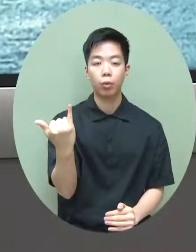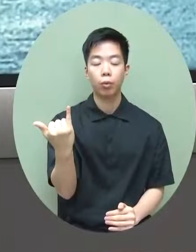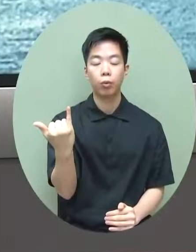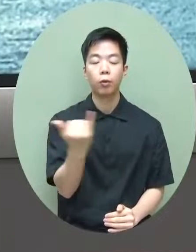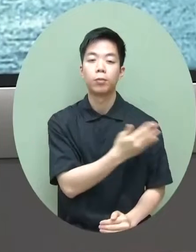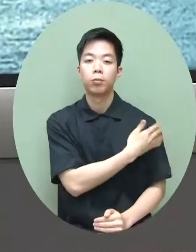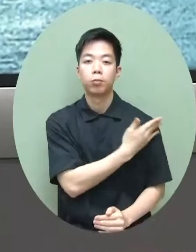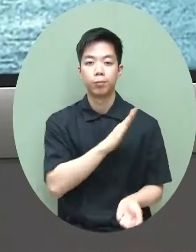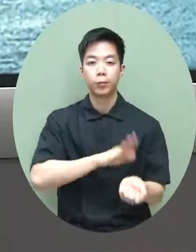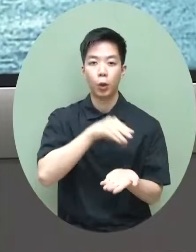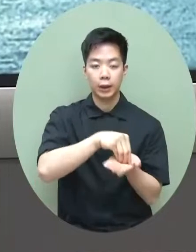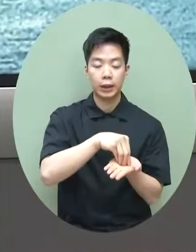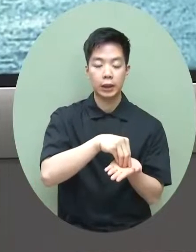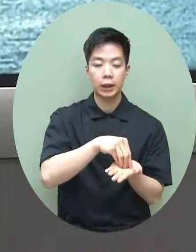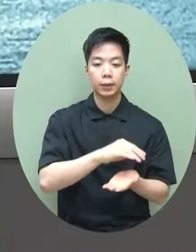22,266 staff members